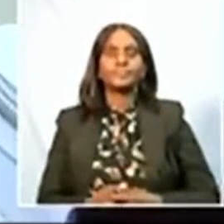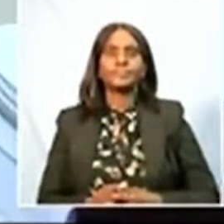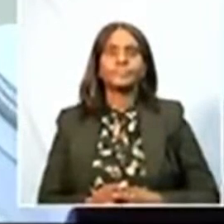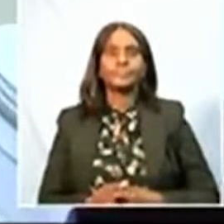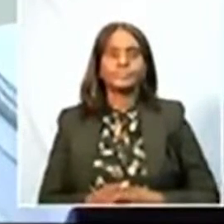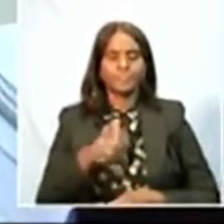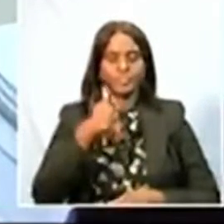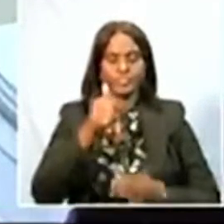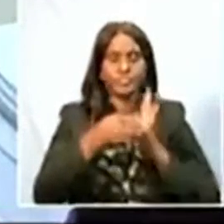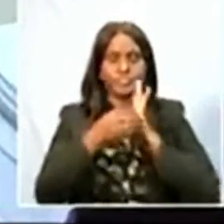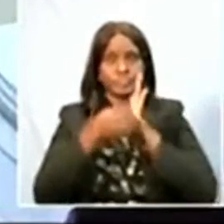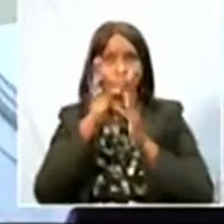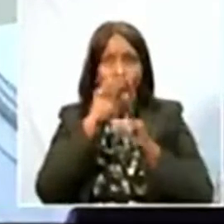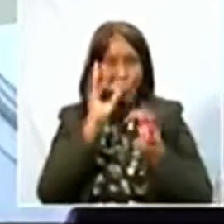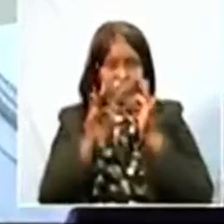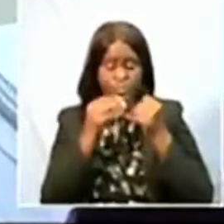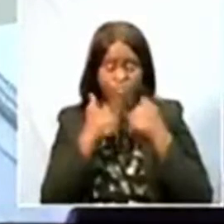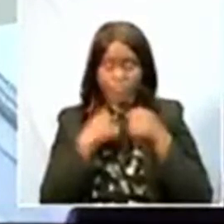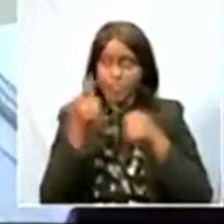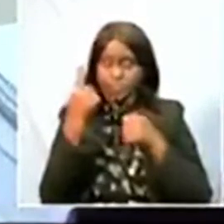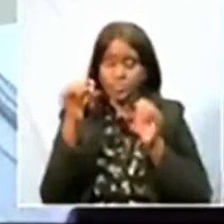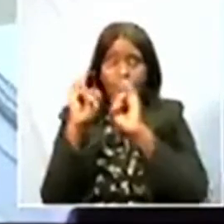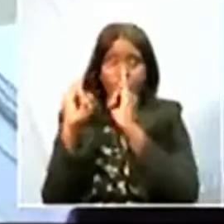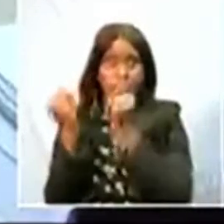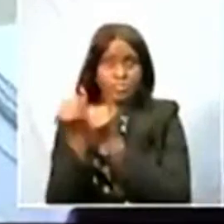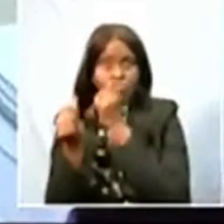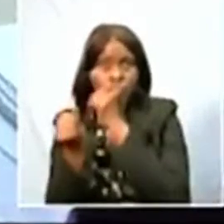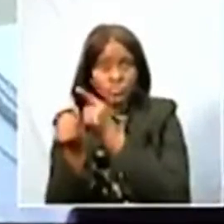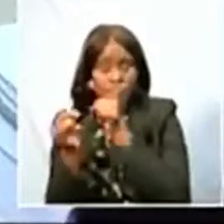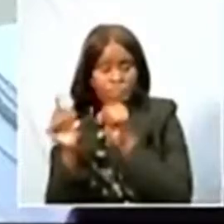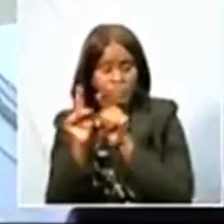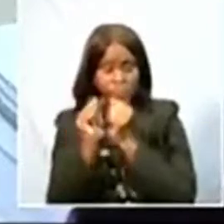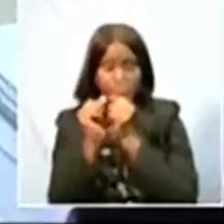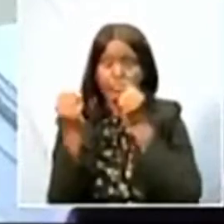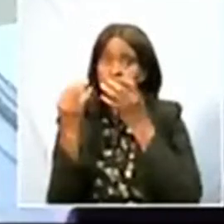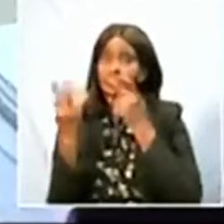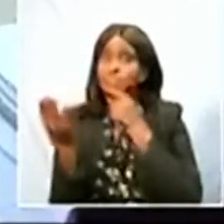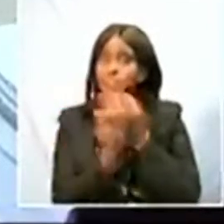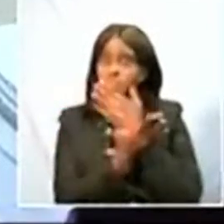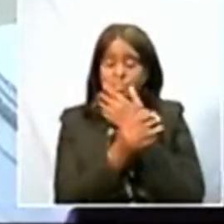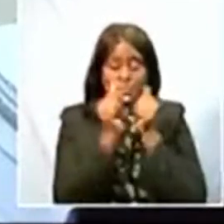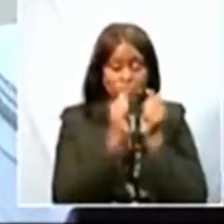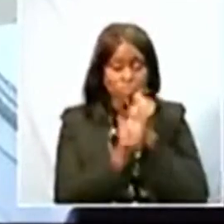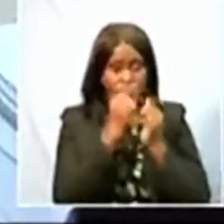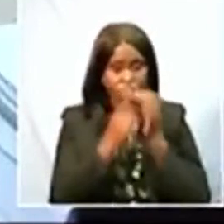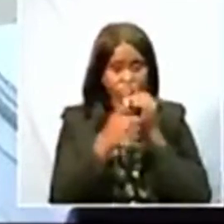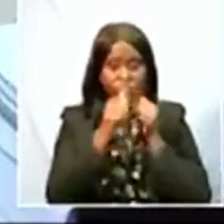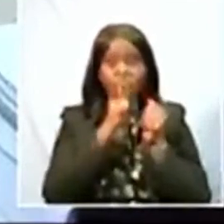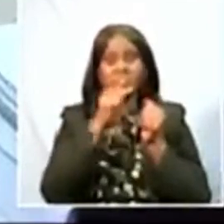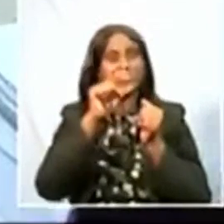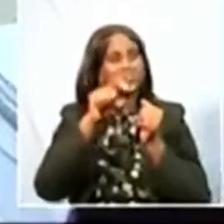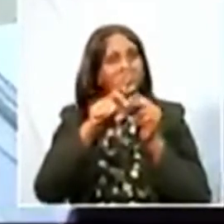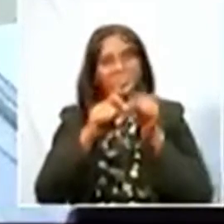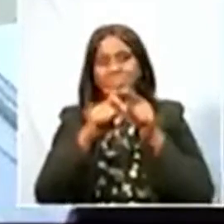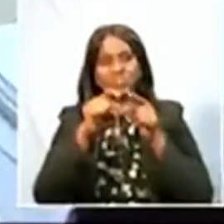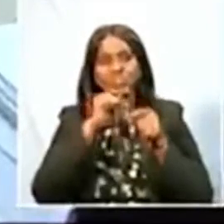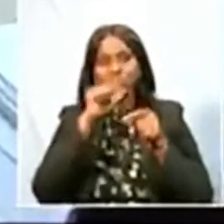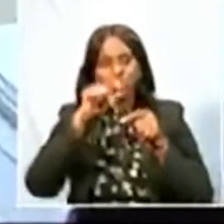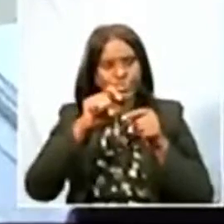You are guided. If there is one institution among so many that you don't need